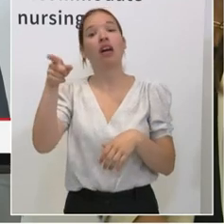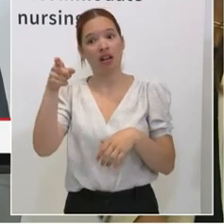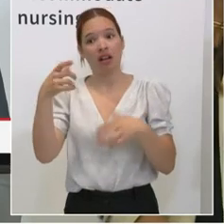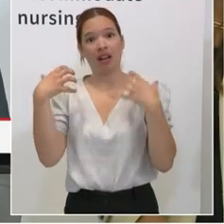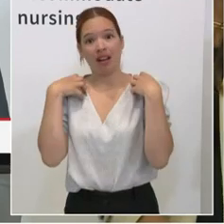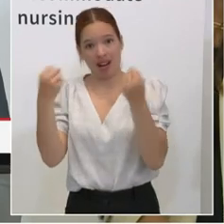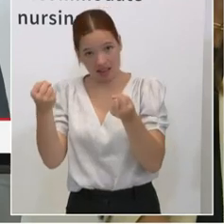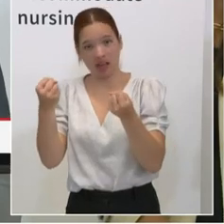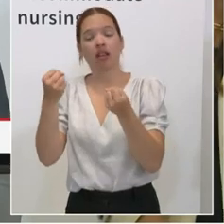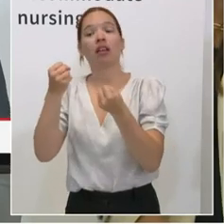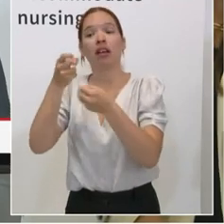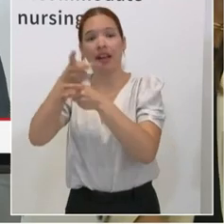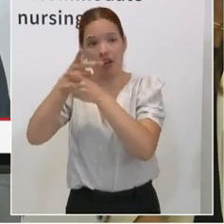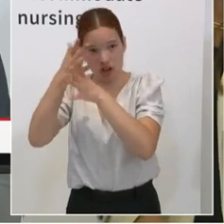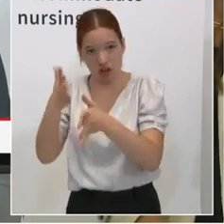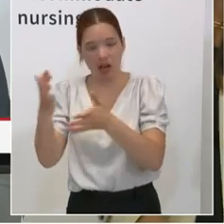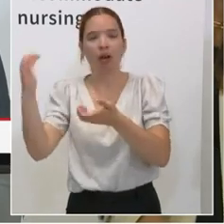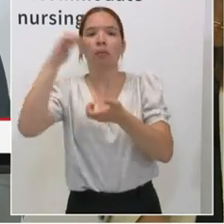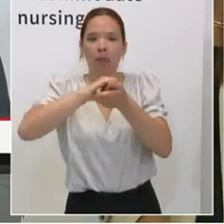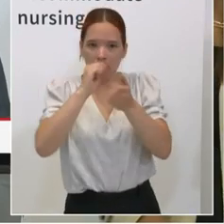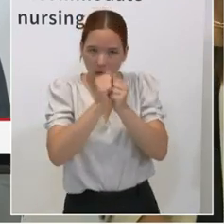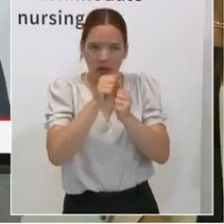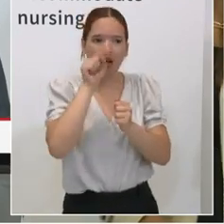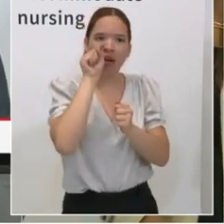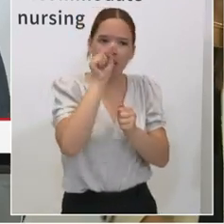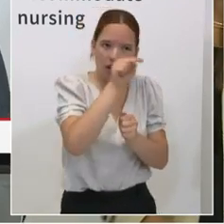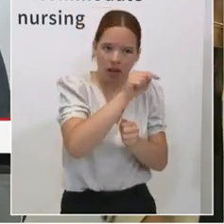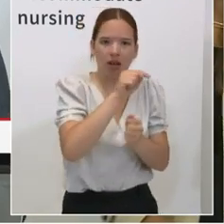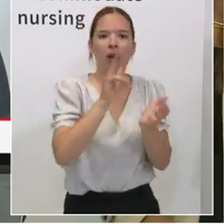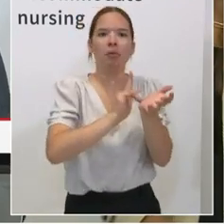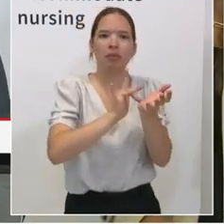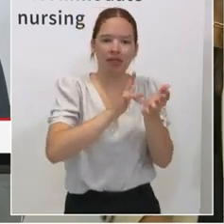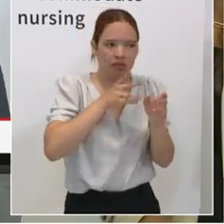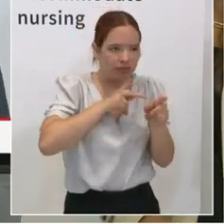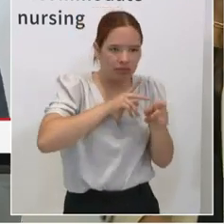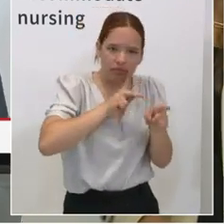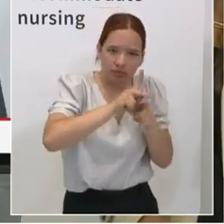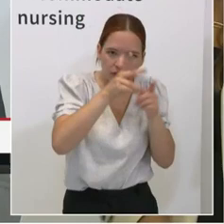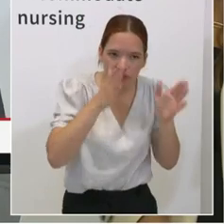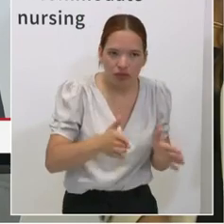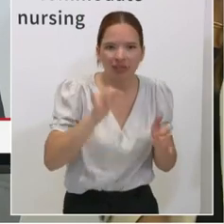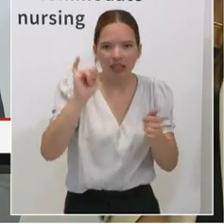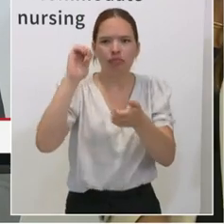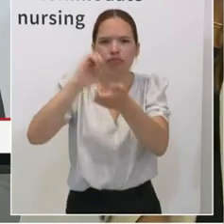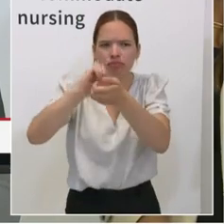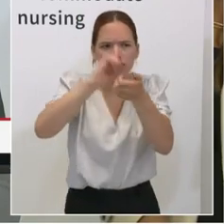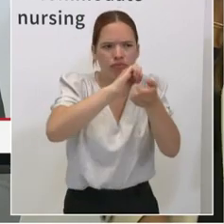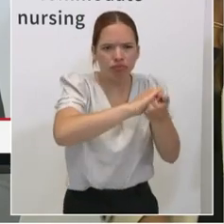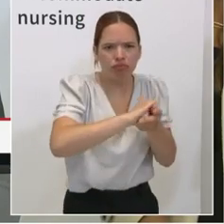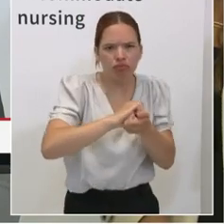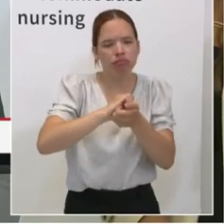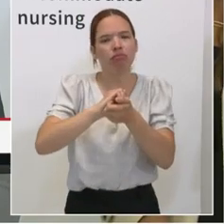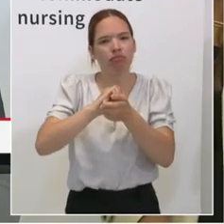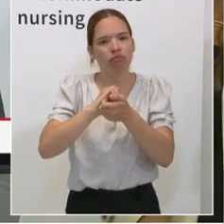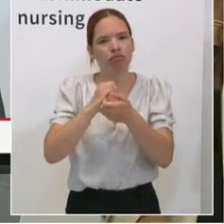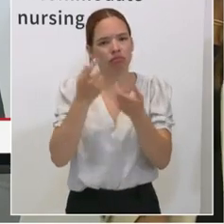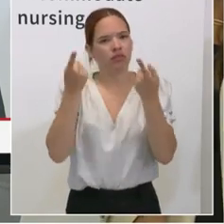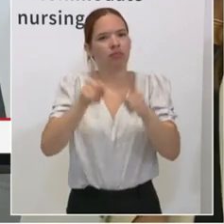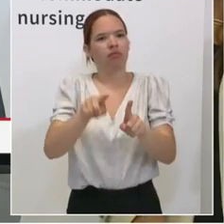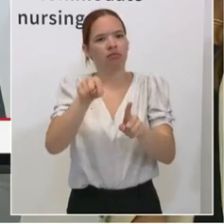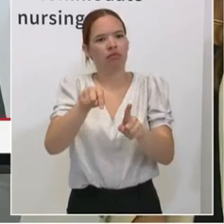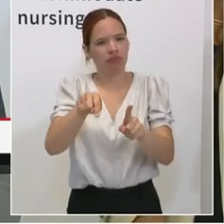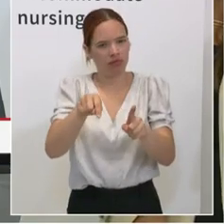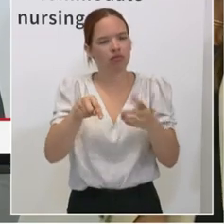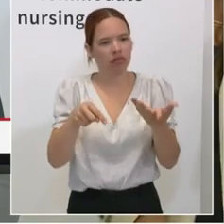trauma surgeons who sadly know better than anyone the horrific effects of guns on the human